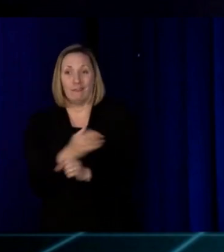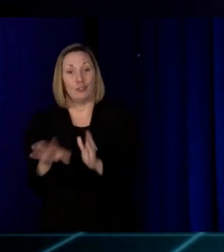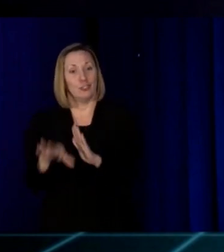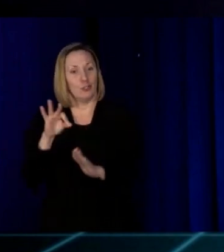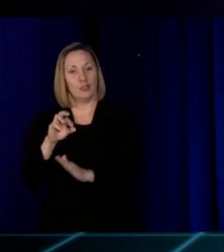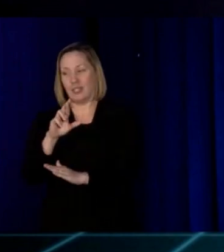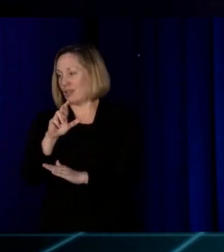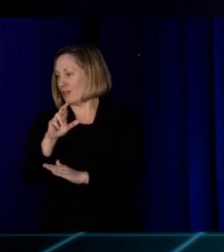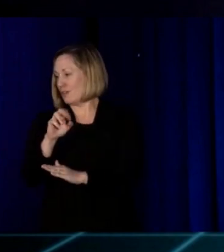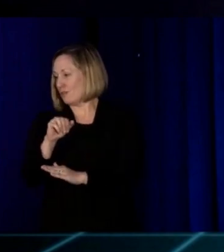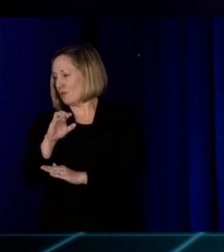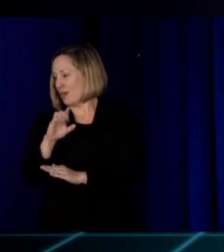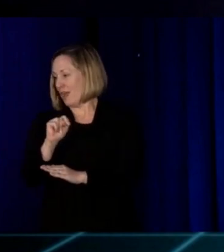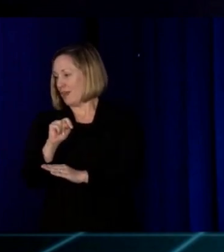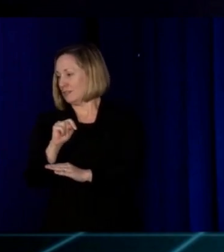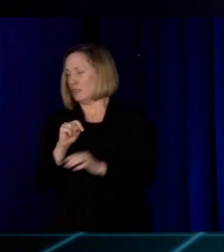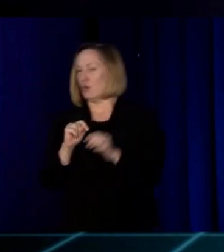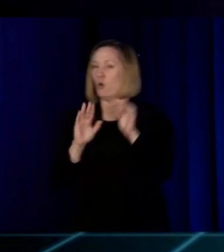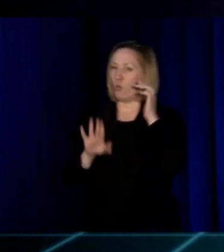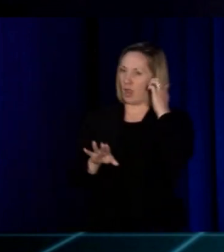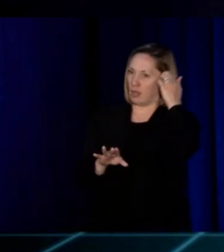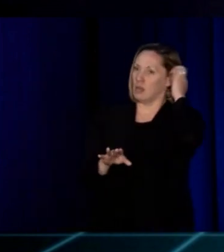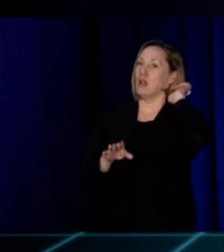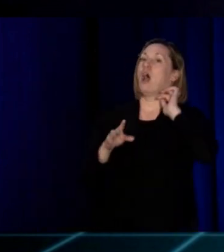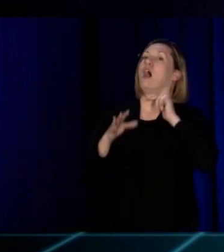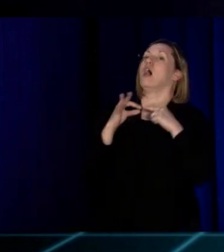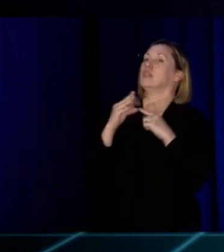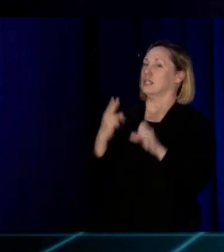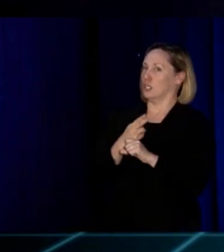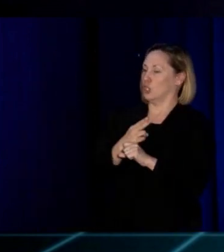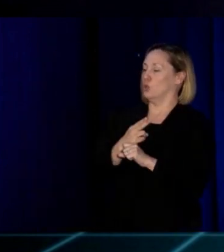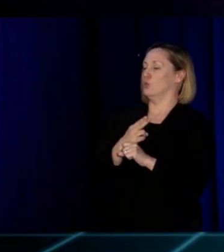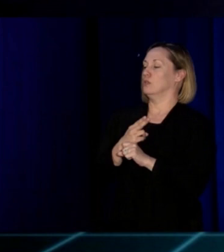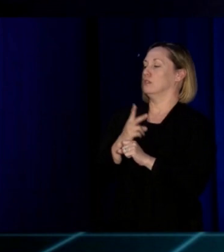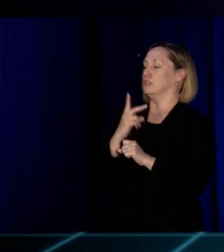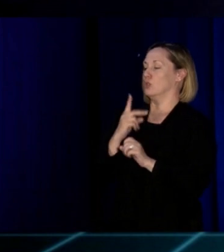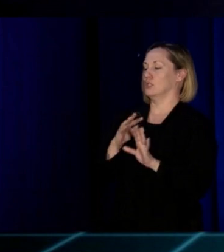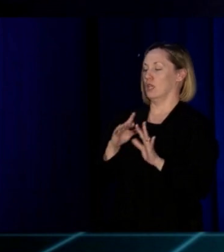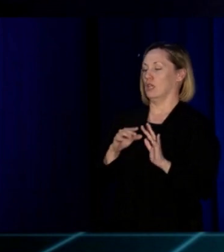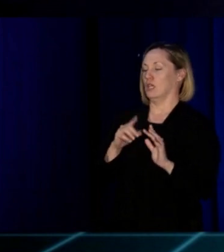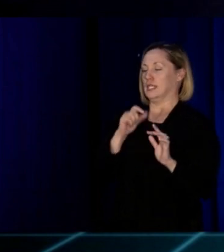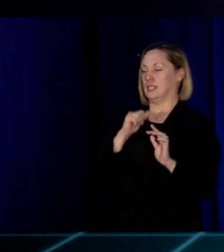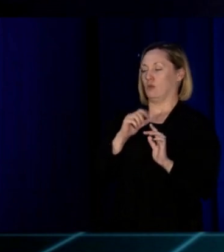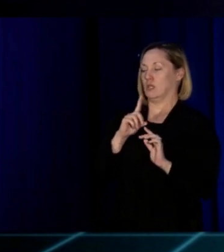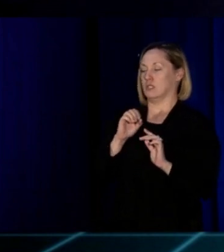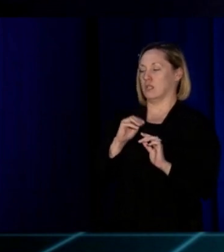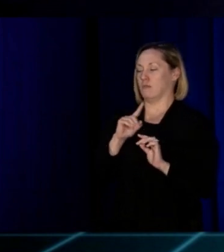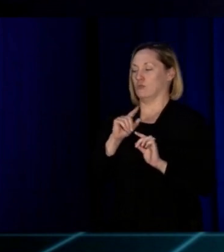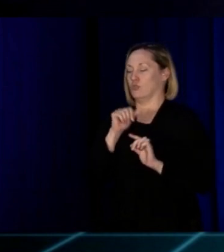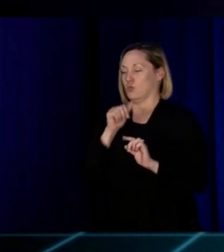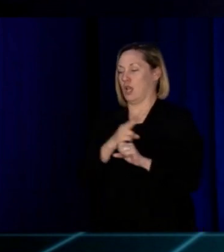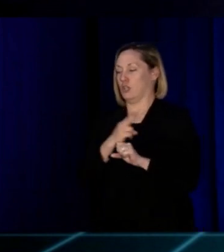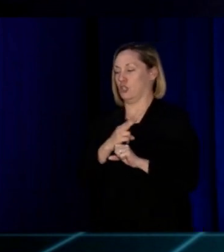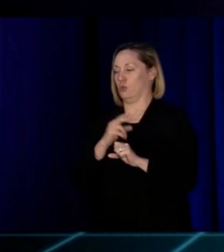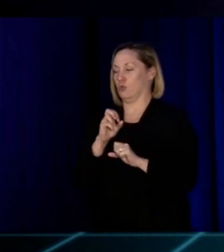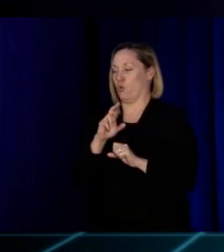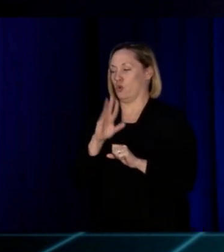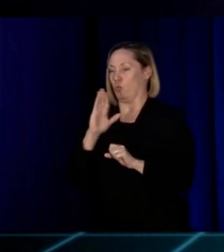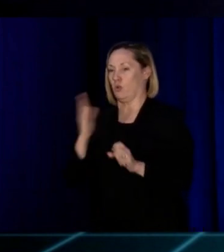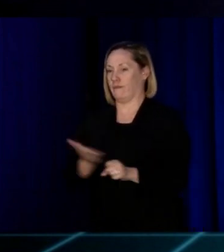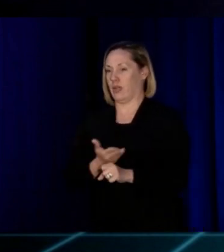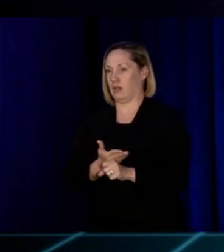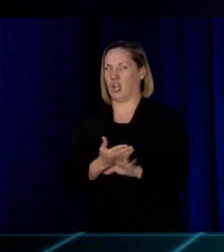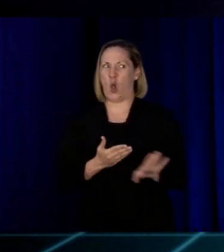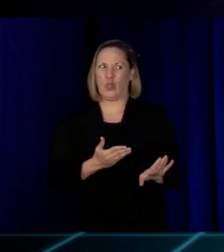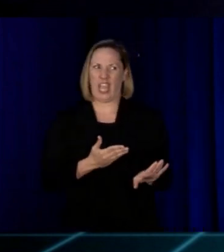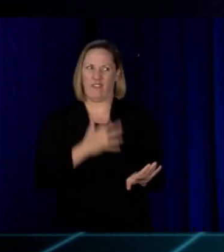React. Wait, unless they use the use secret DOM do not use or you'll get fired. Forgot about that. Yeah, people have gotten